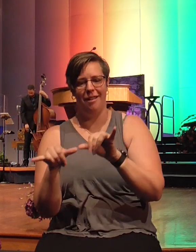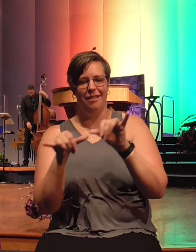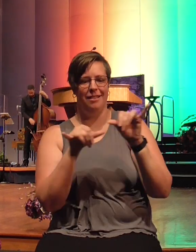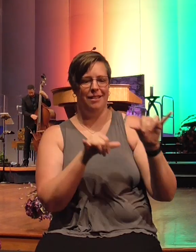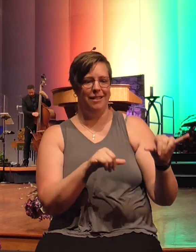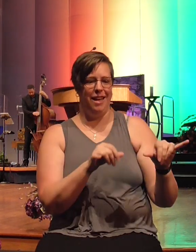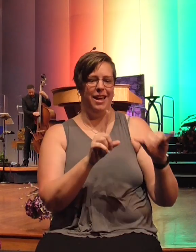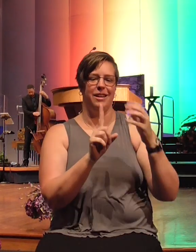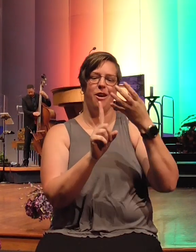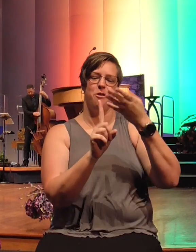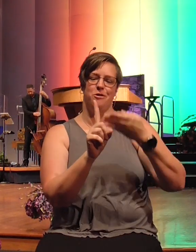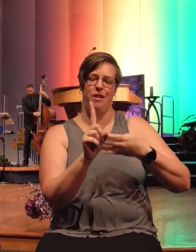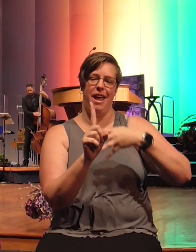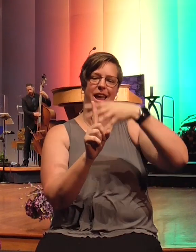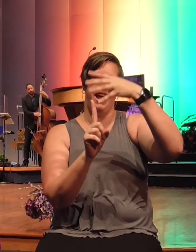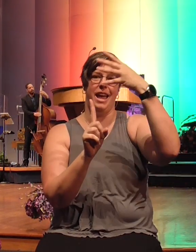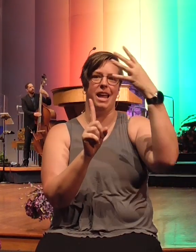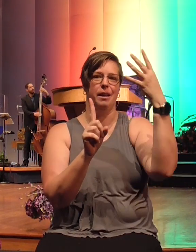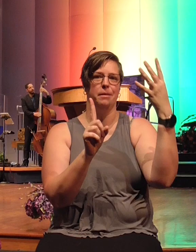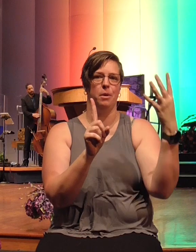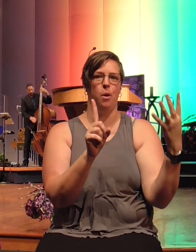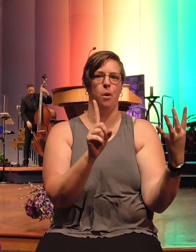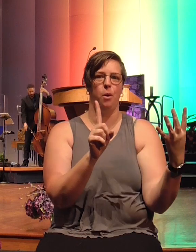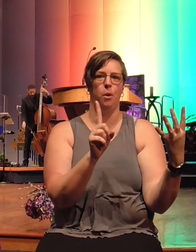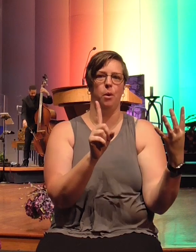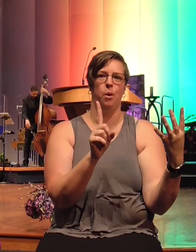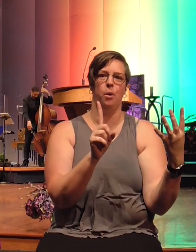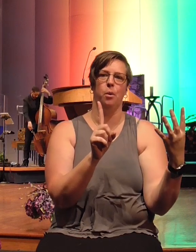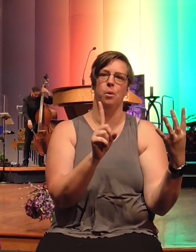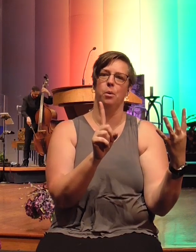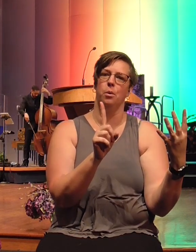beautiful like a rainbow.